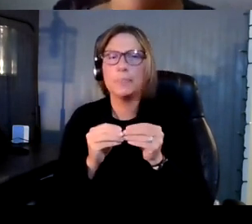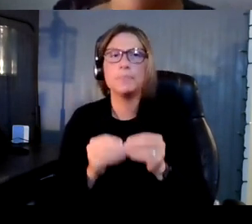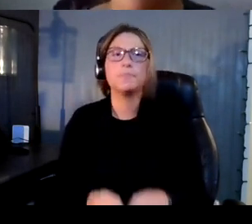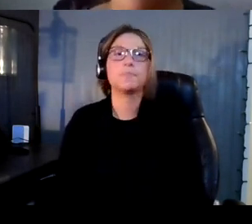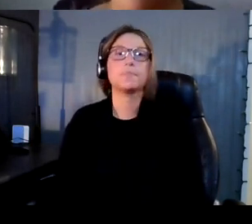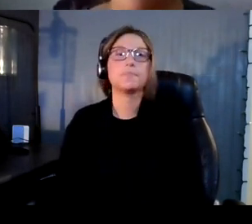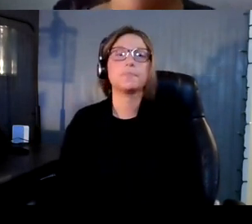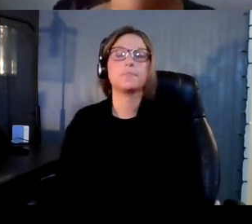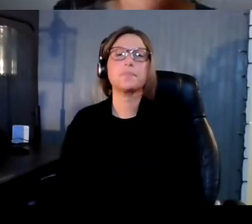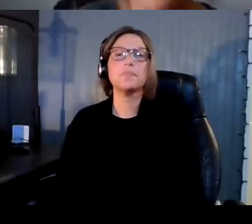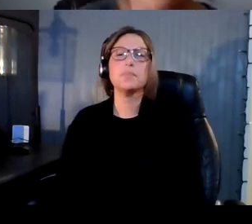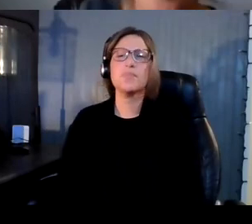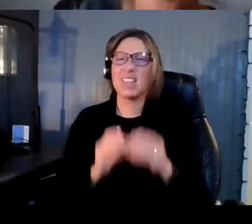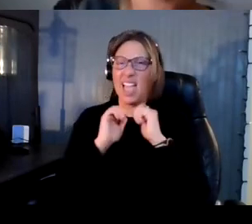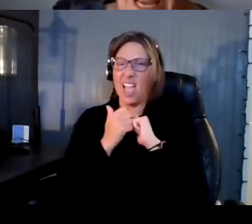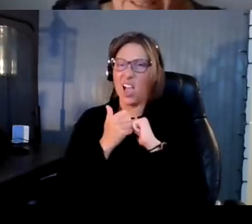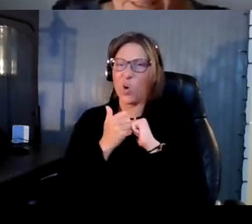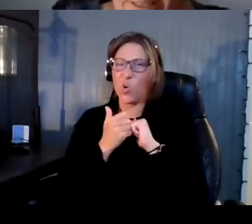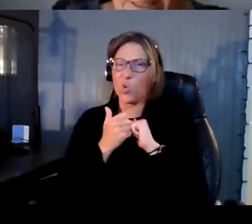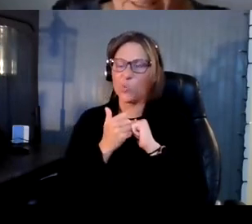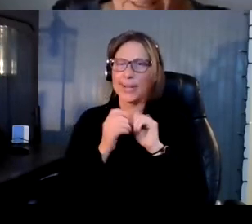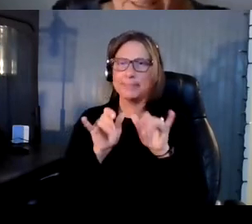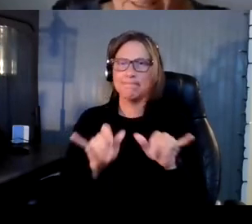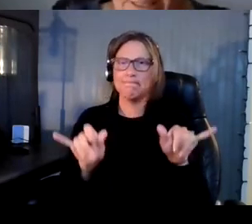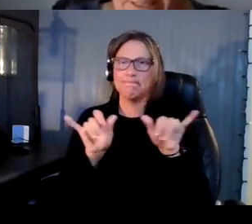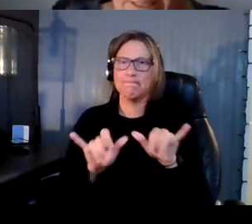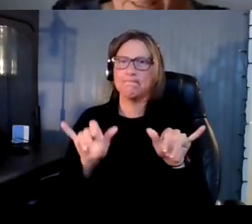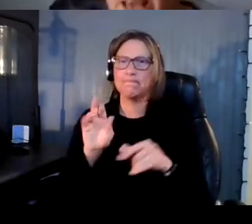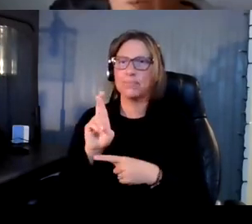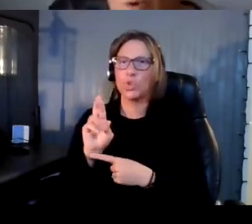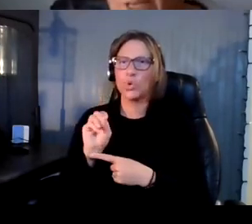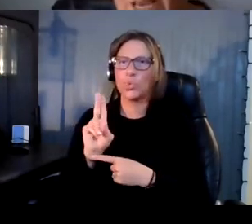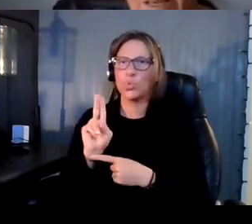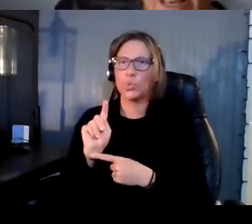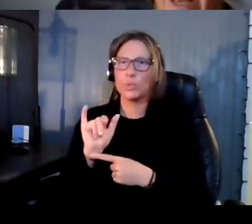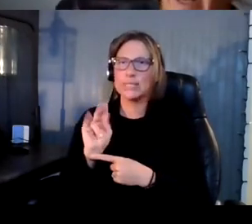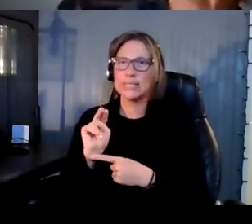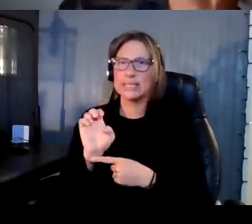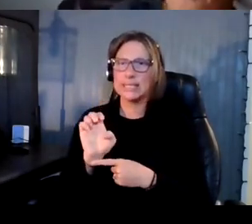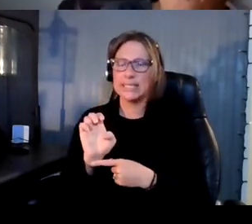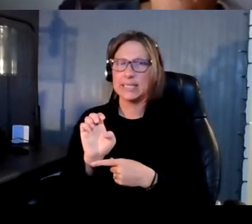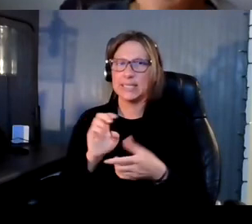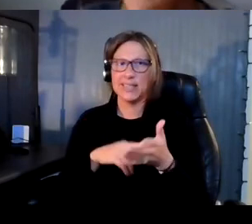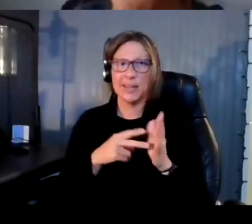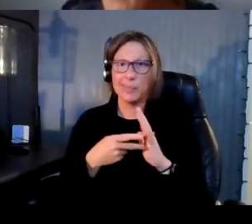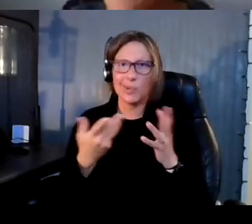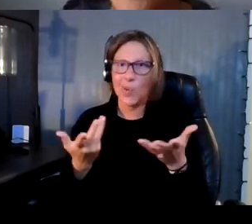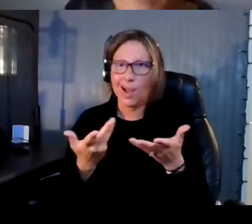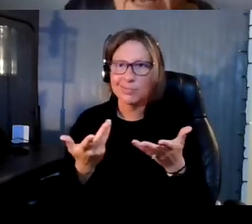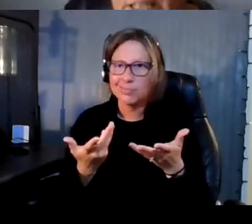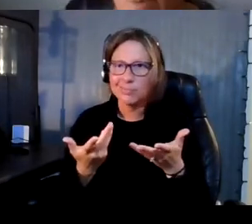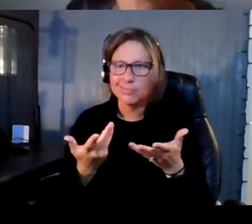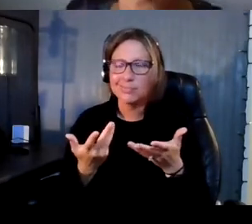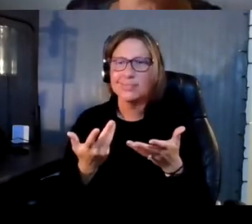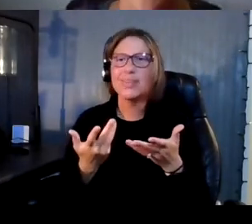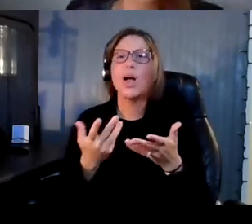that by using routines. And what is that routine? It's a very